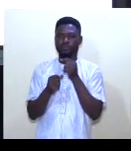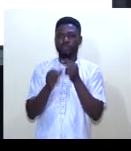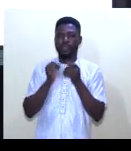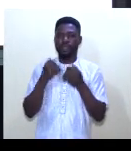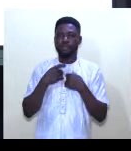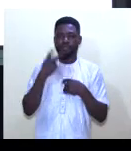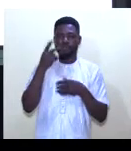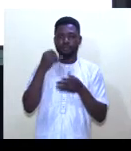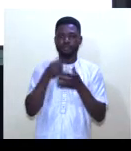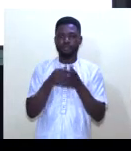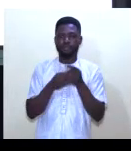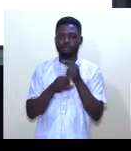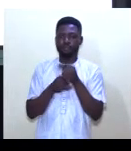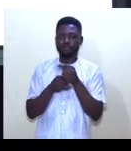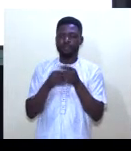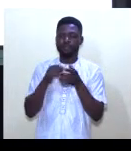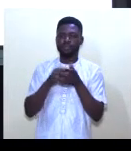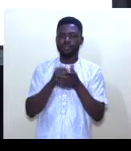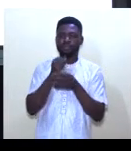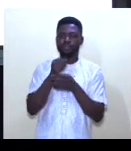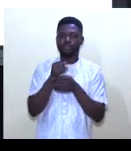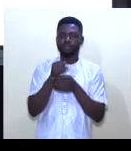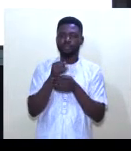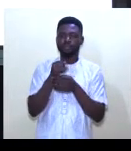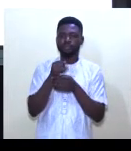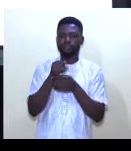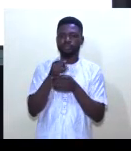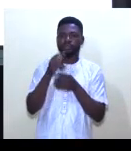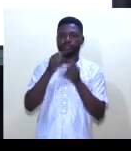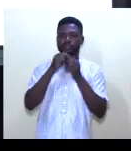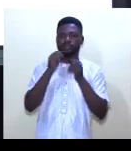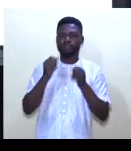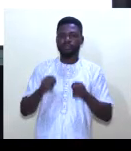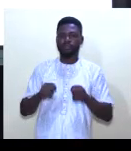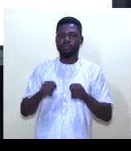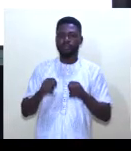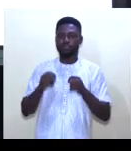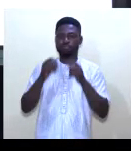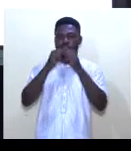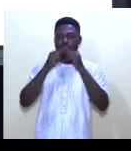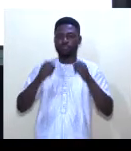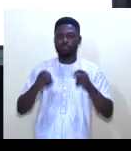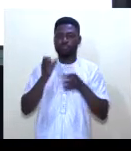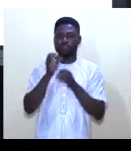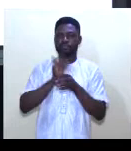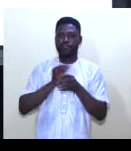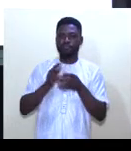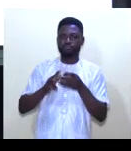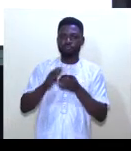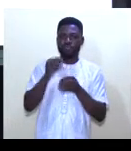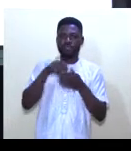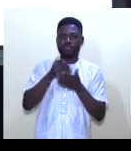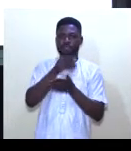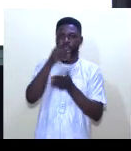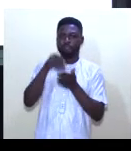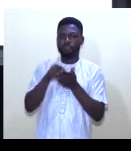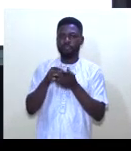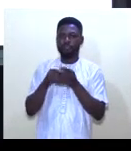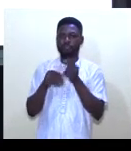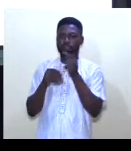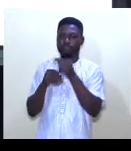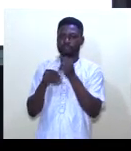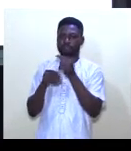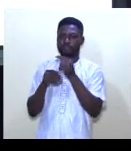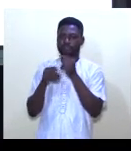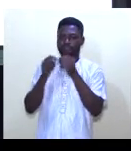Well, I have seen it and I'm going to show it to you. It's a triangle. And why is it a triangle? Because if I cut this in the middle,